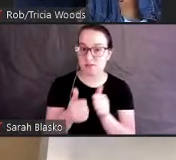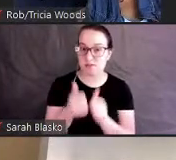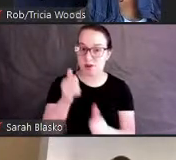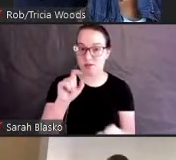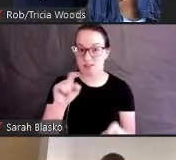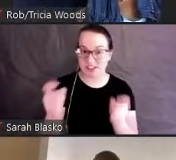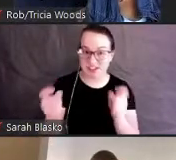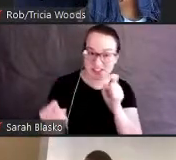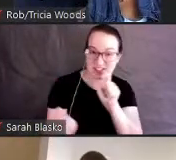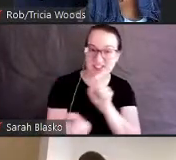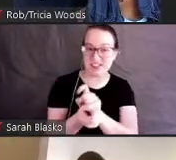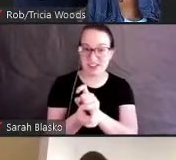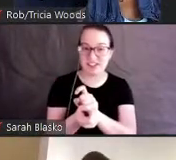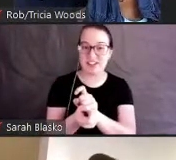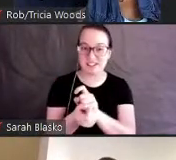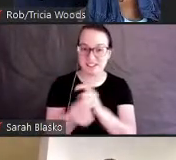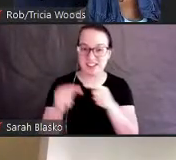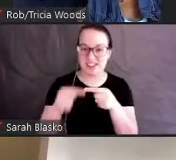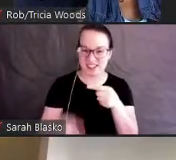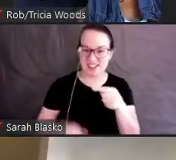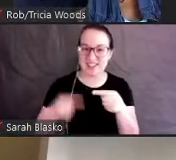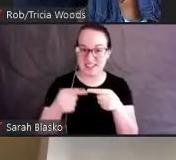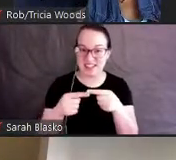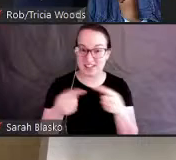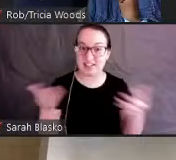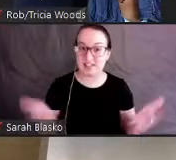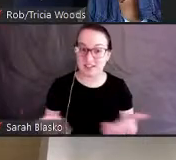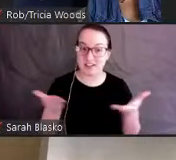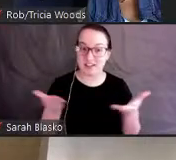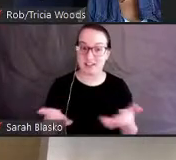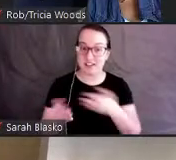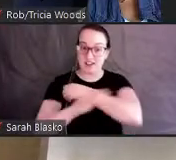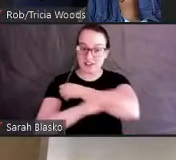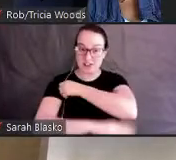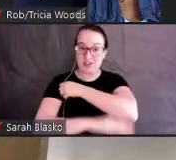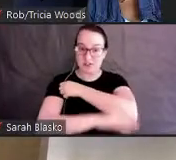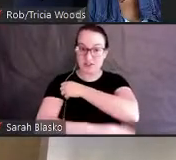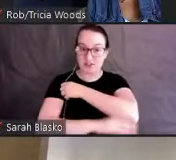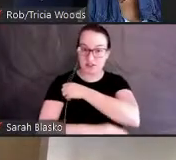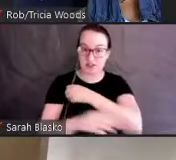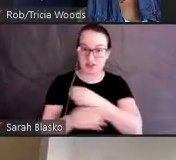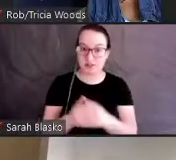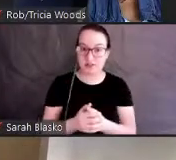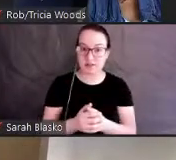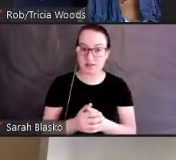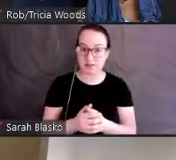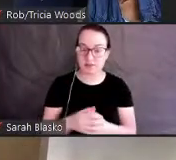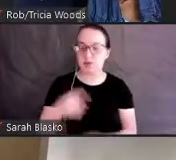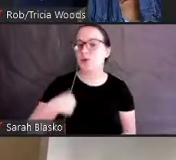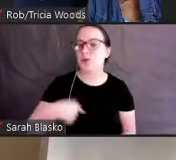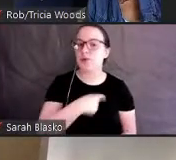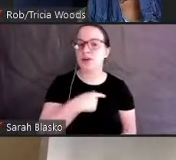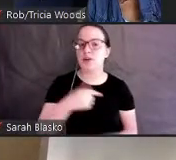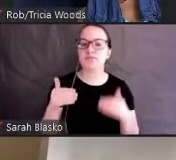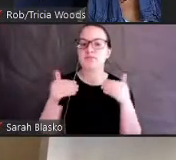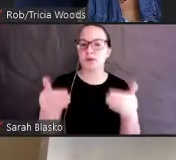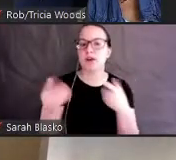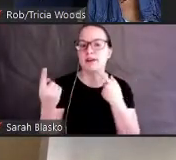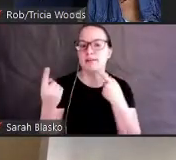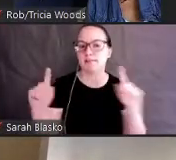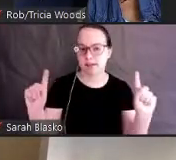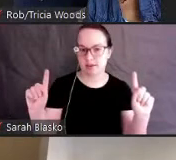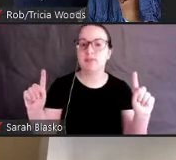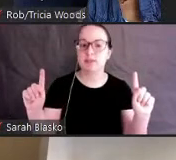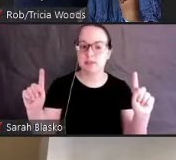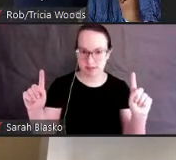seasons coming up here in the fall. So why don't we do this? Let's just move on to our announcements.